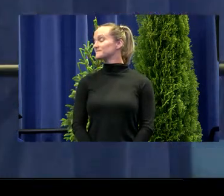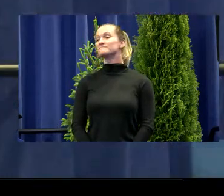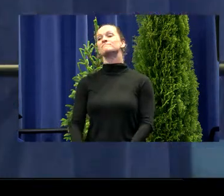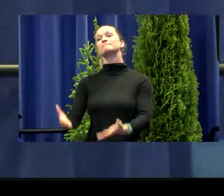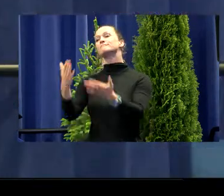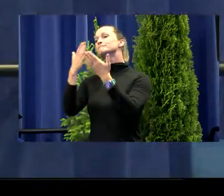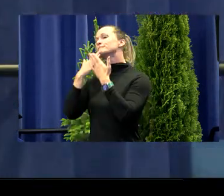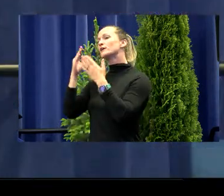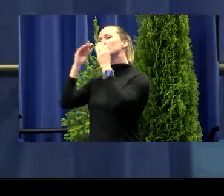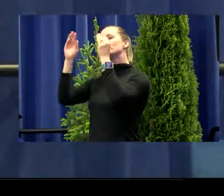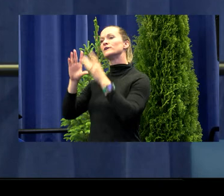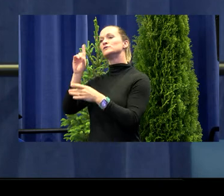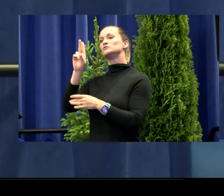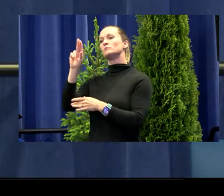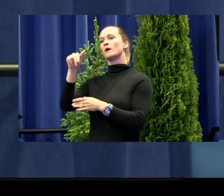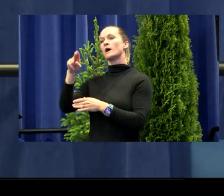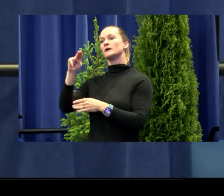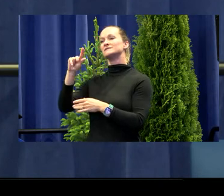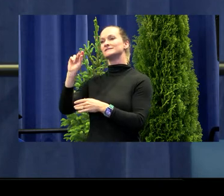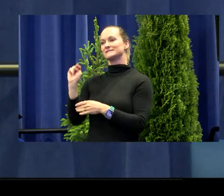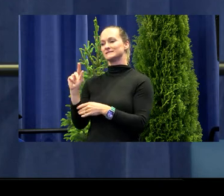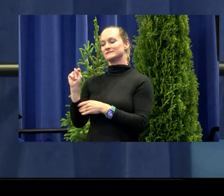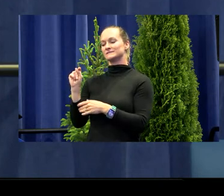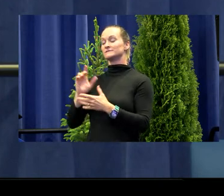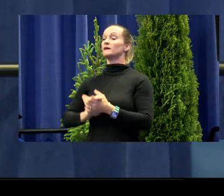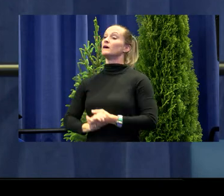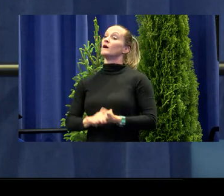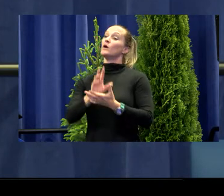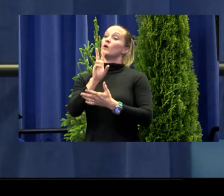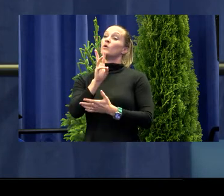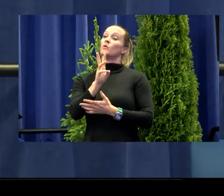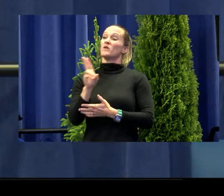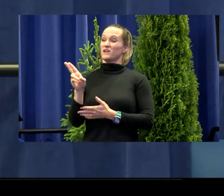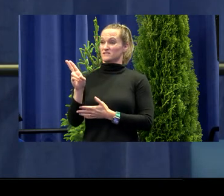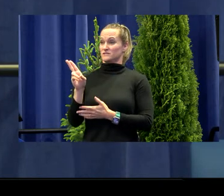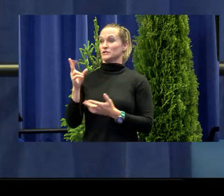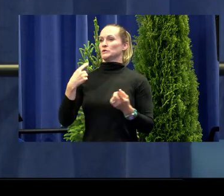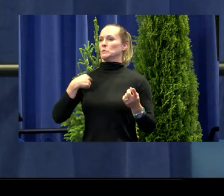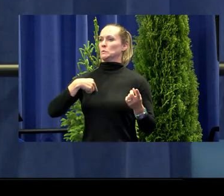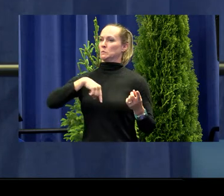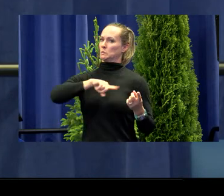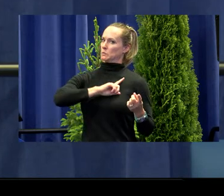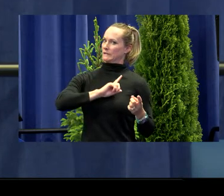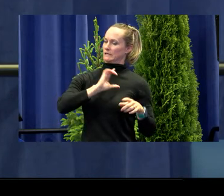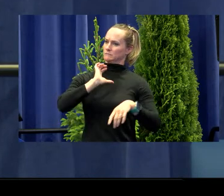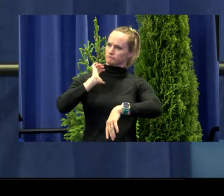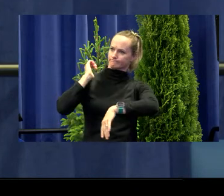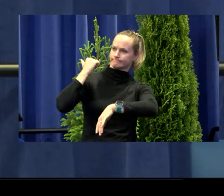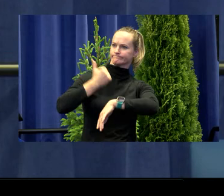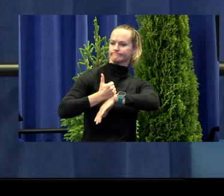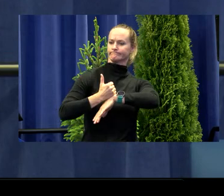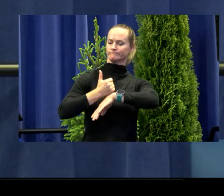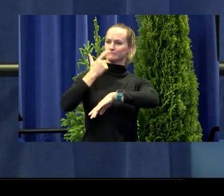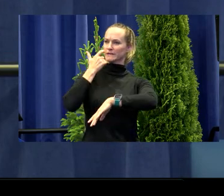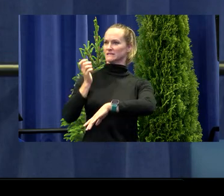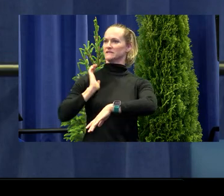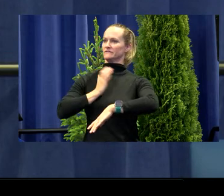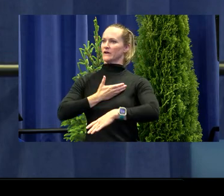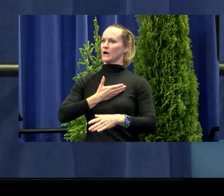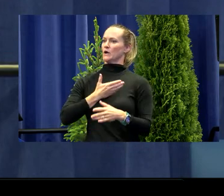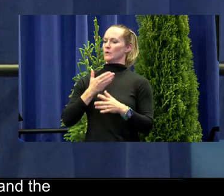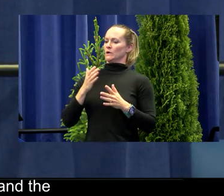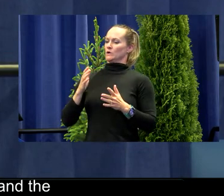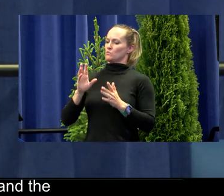Thank you, Professor DuPont. Western proudly exists as a manifestation of the vision and the values of the people of the state of